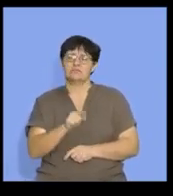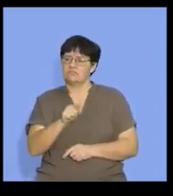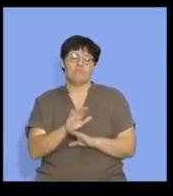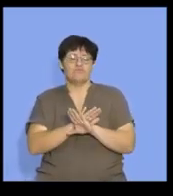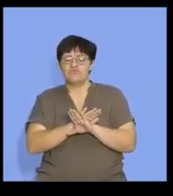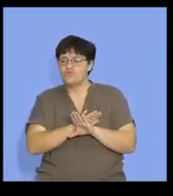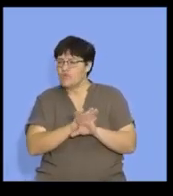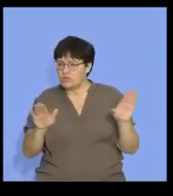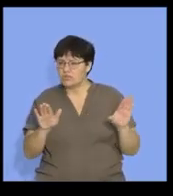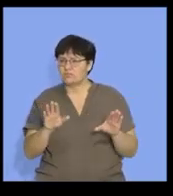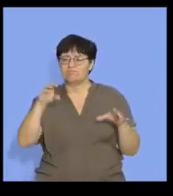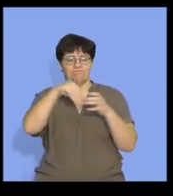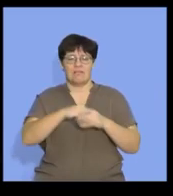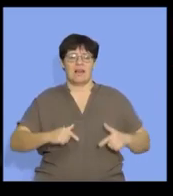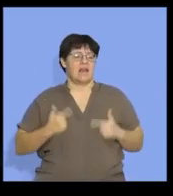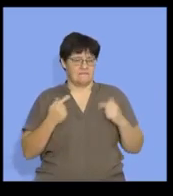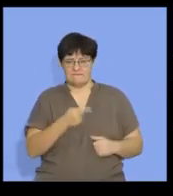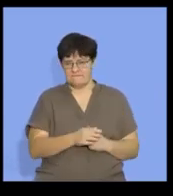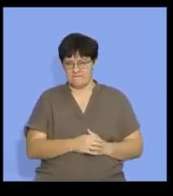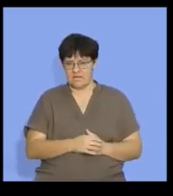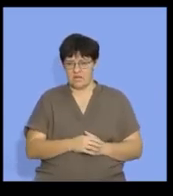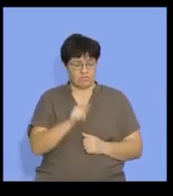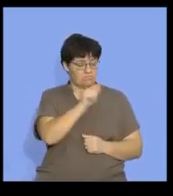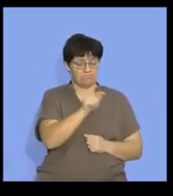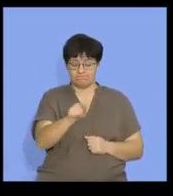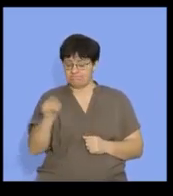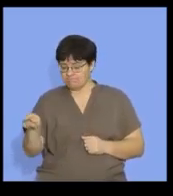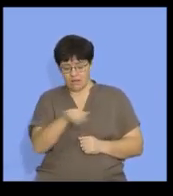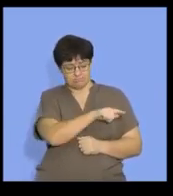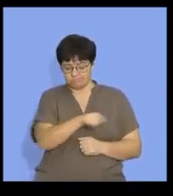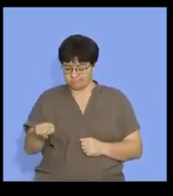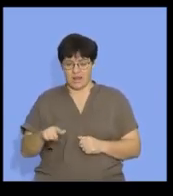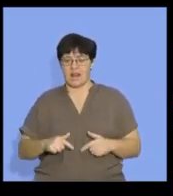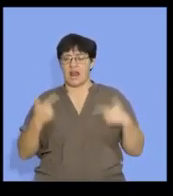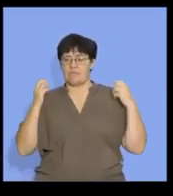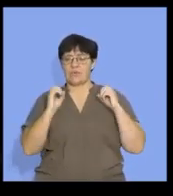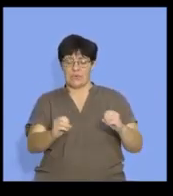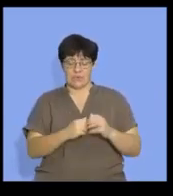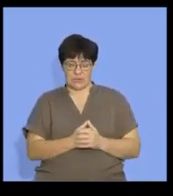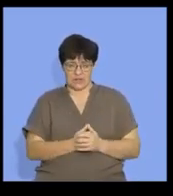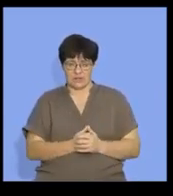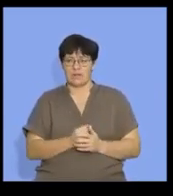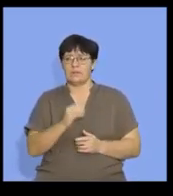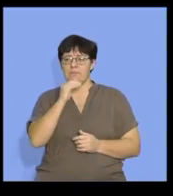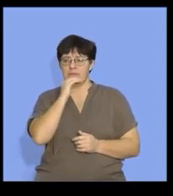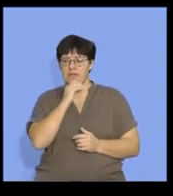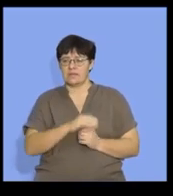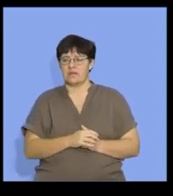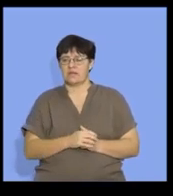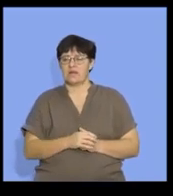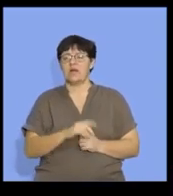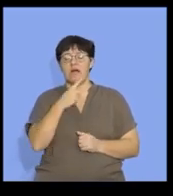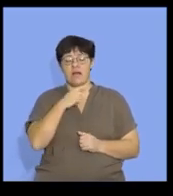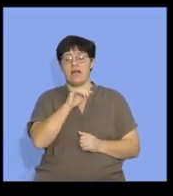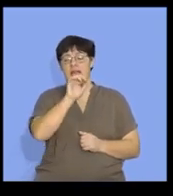is not considered to be living. So out of the 3, which one did we say was acellular? They only